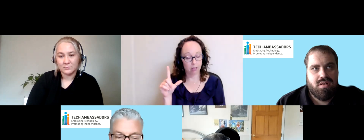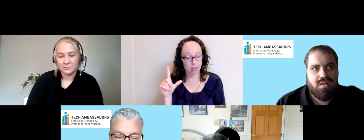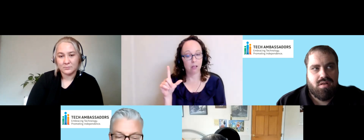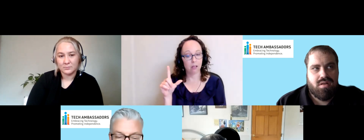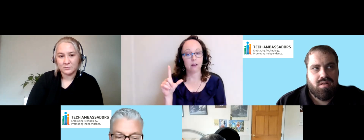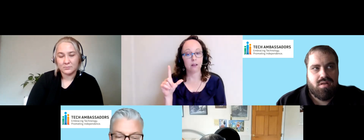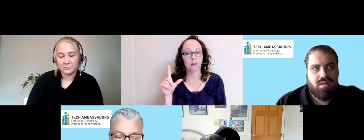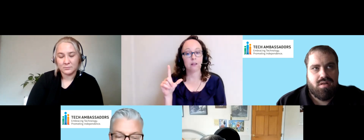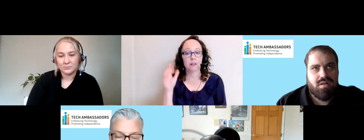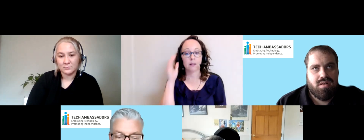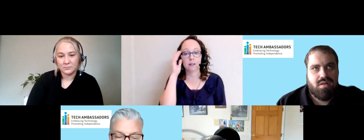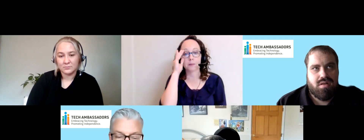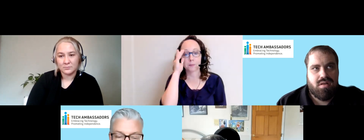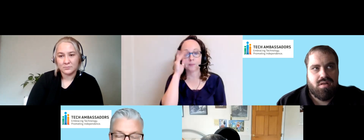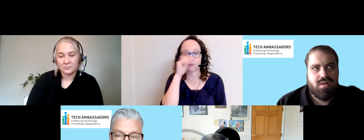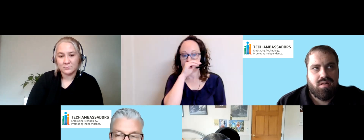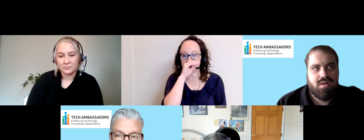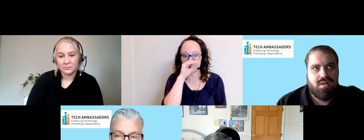some